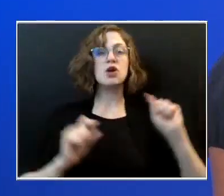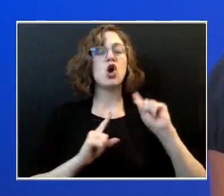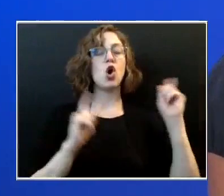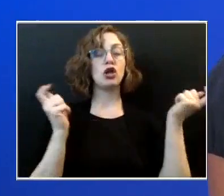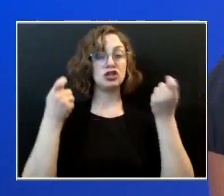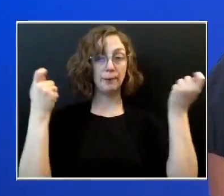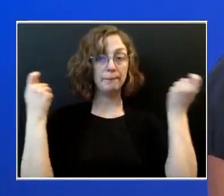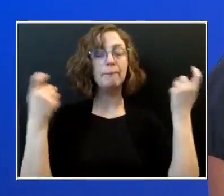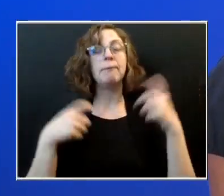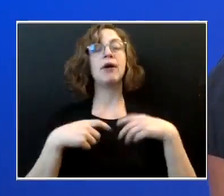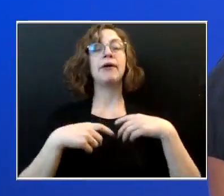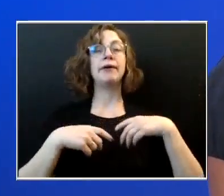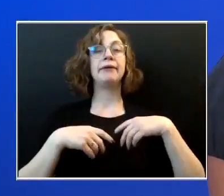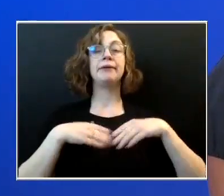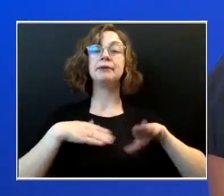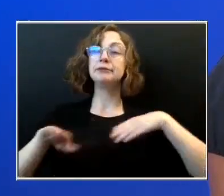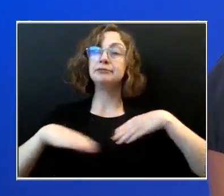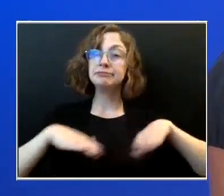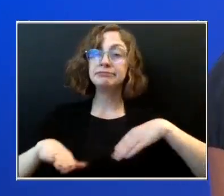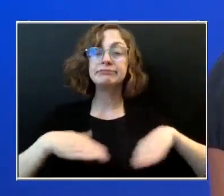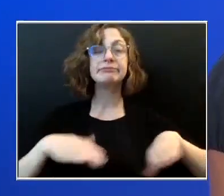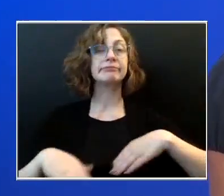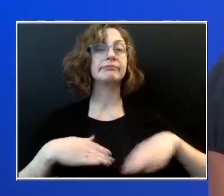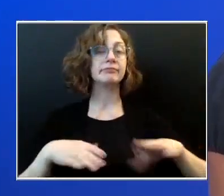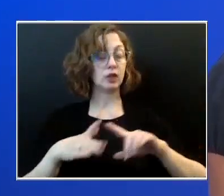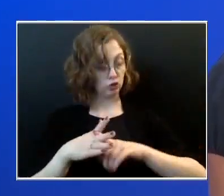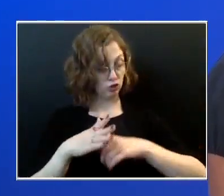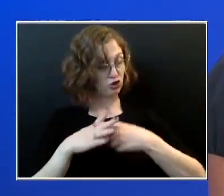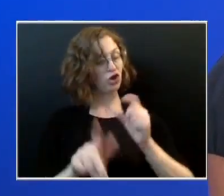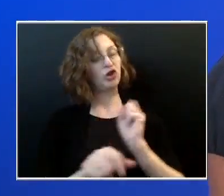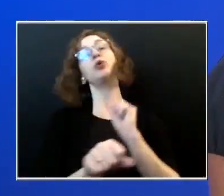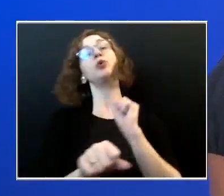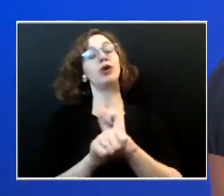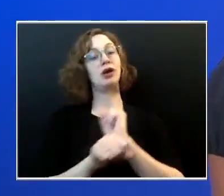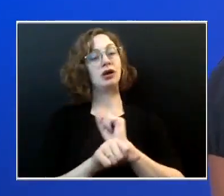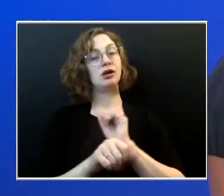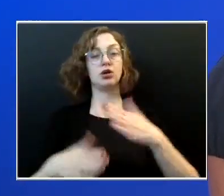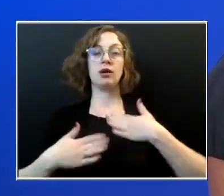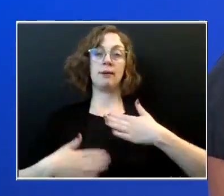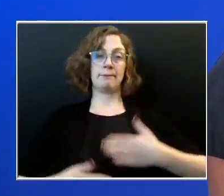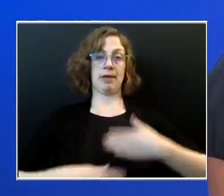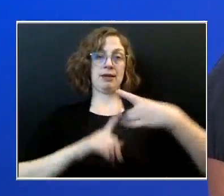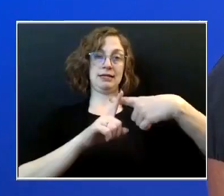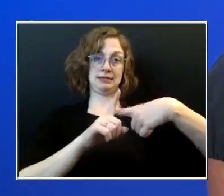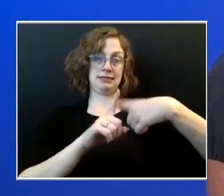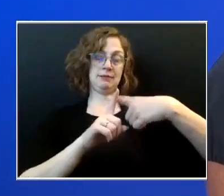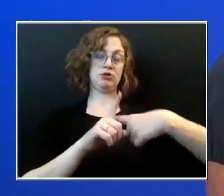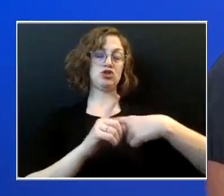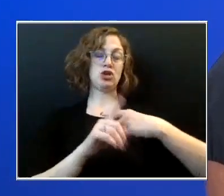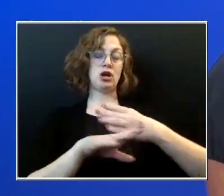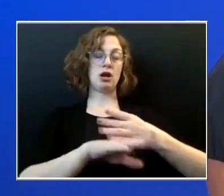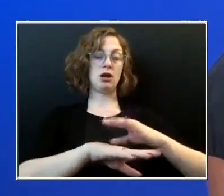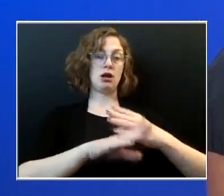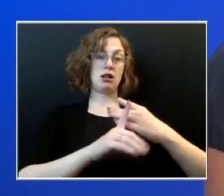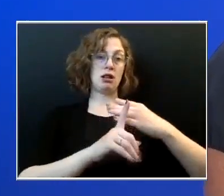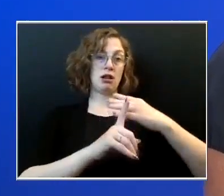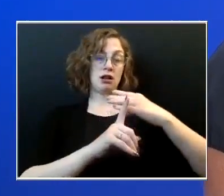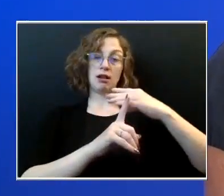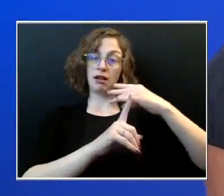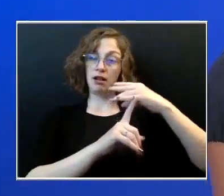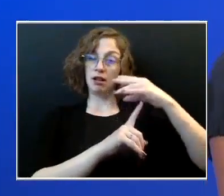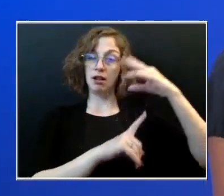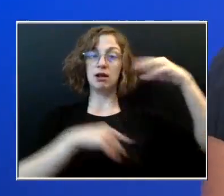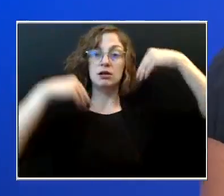You're starting to work, you're starting to exercise, your body temperature is rising, you're starting to sweat, your heart rate is going up,